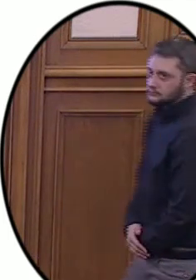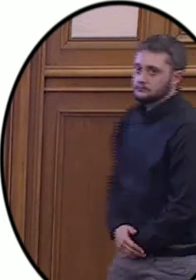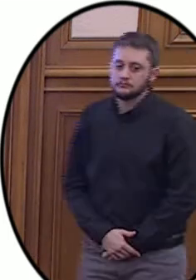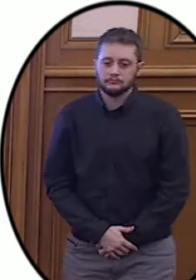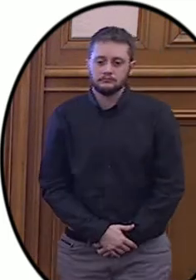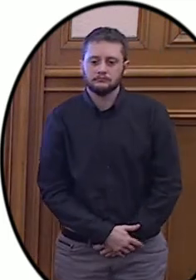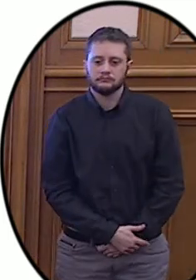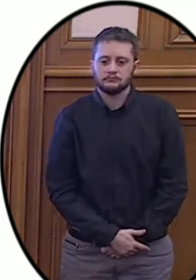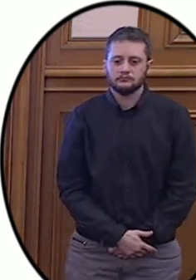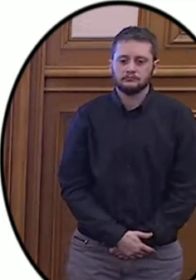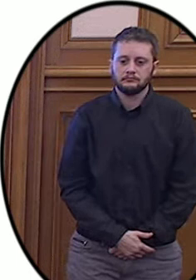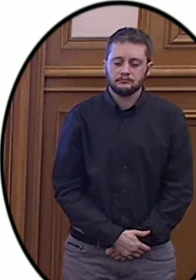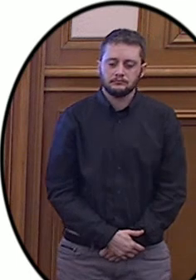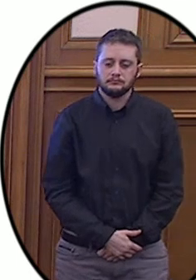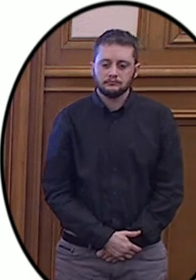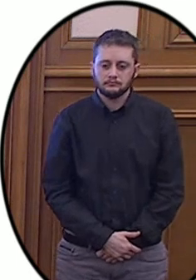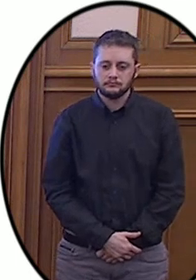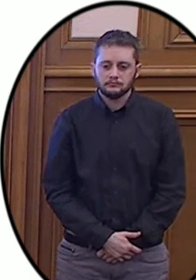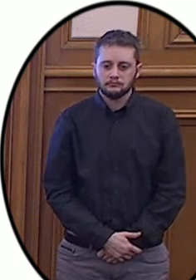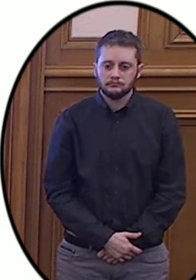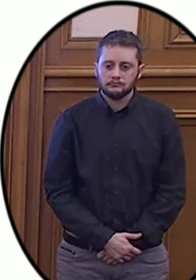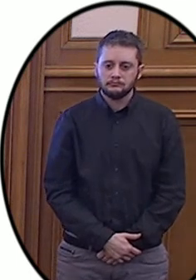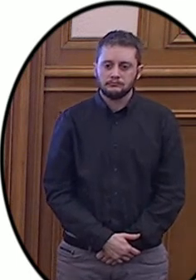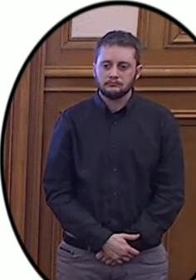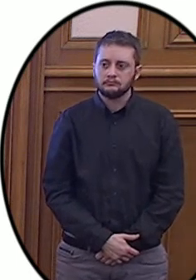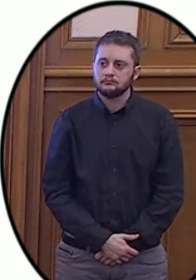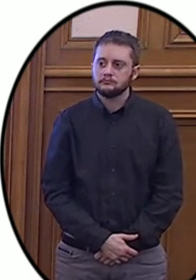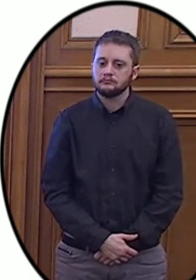A few examples.